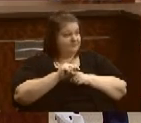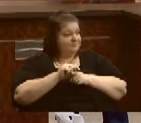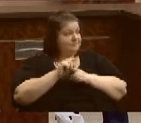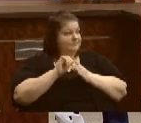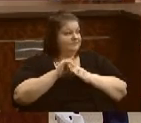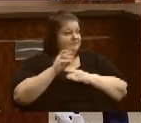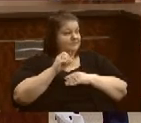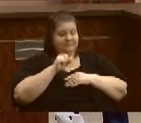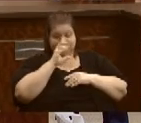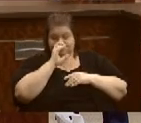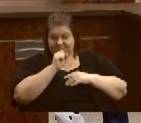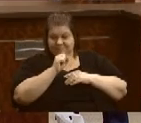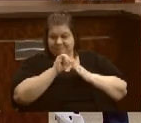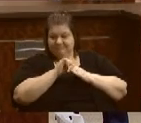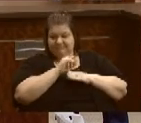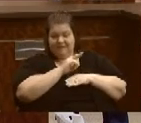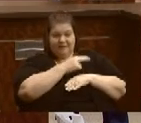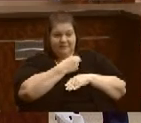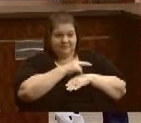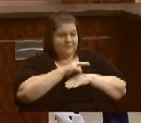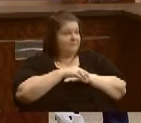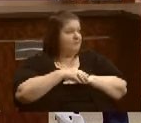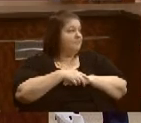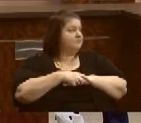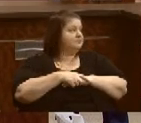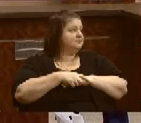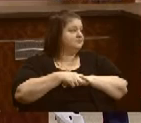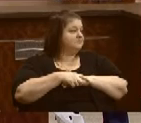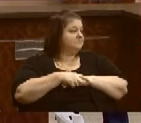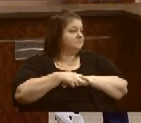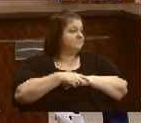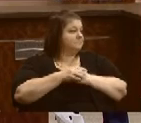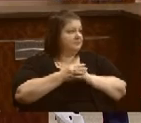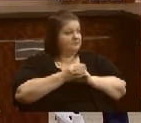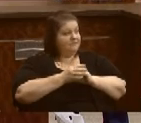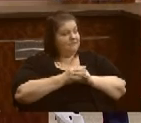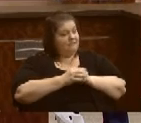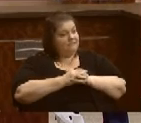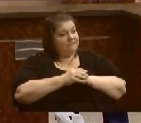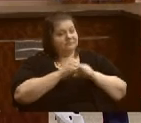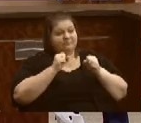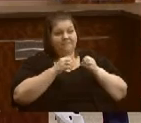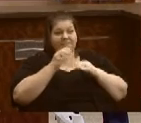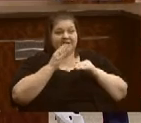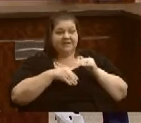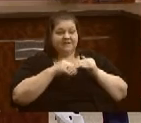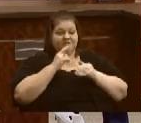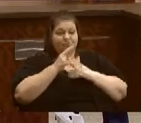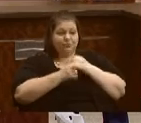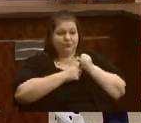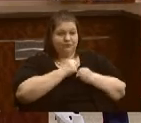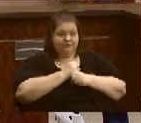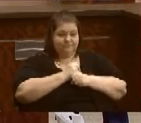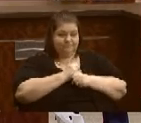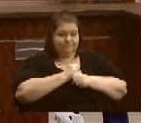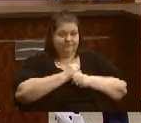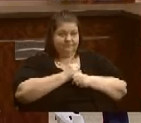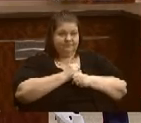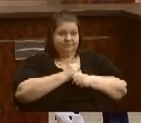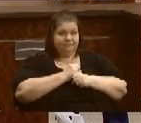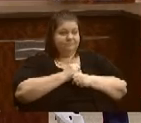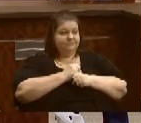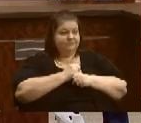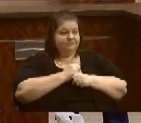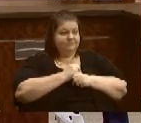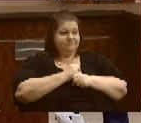amazing in that hospital. So at the end of the 2 years, the director of the hospital will choose one of the